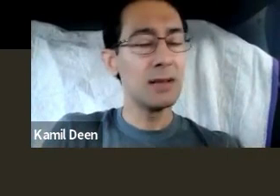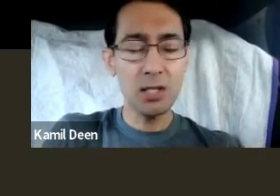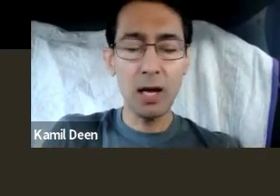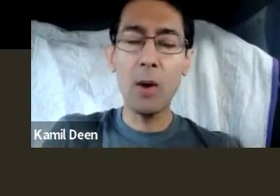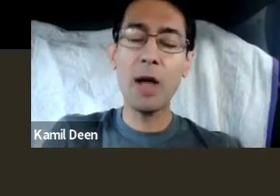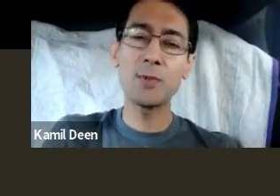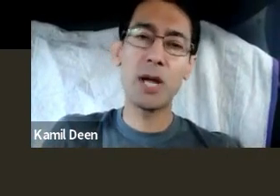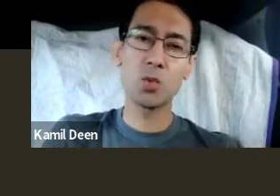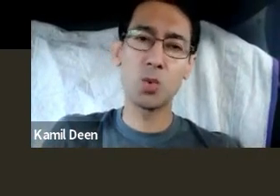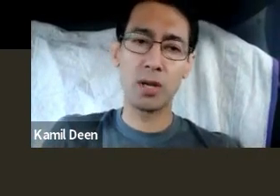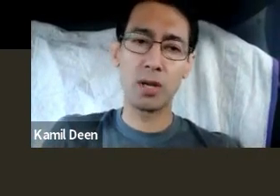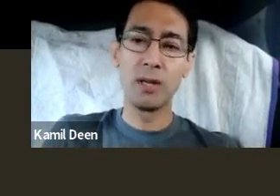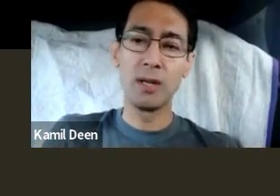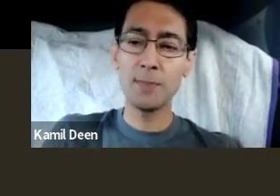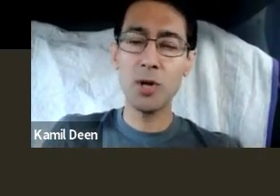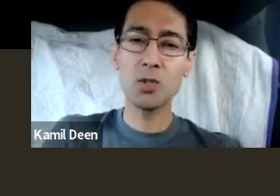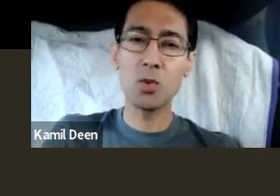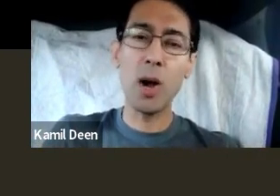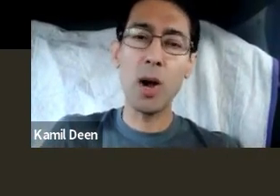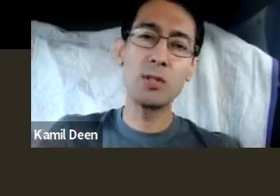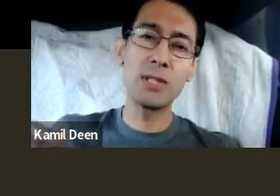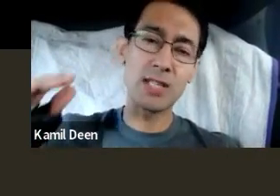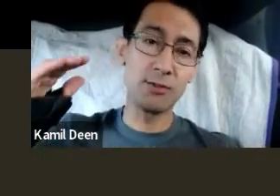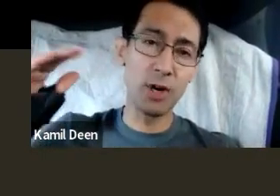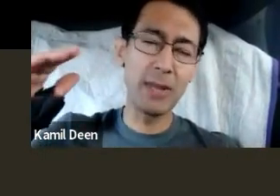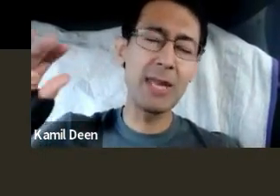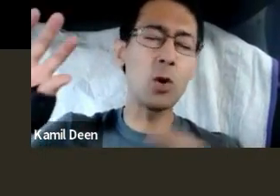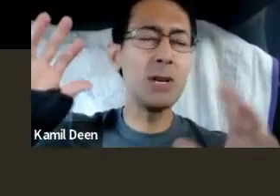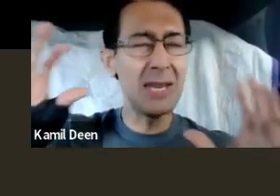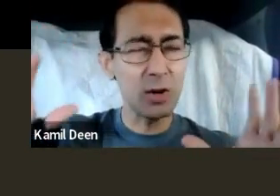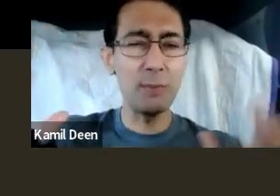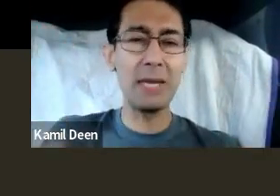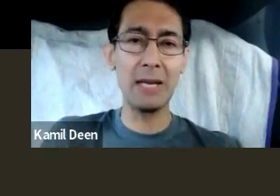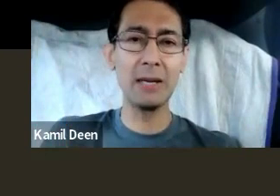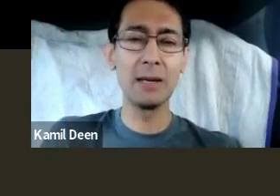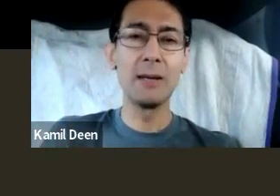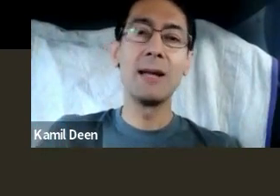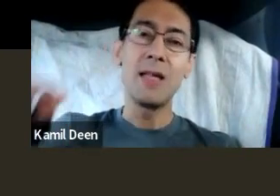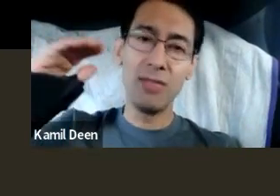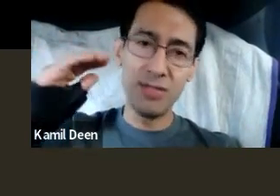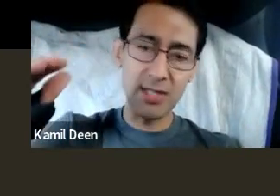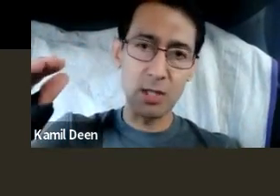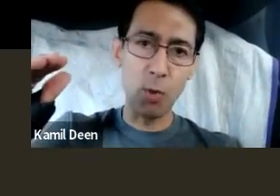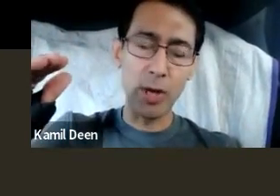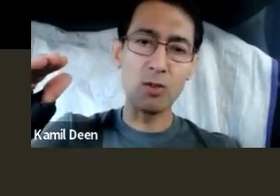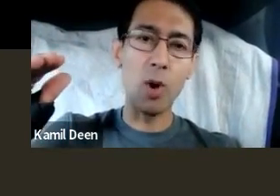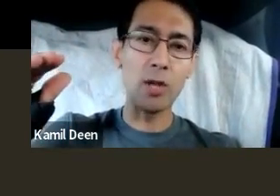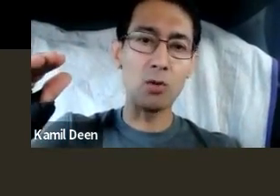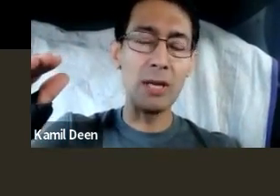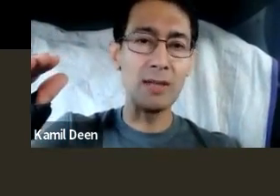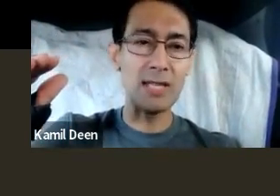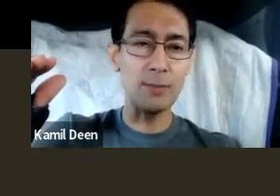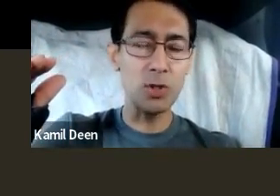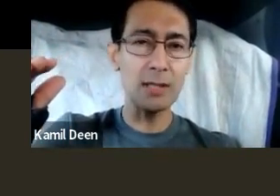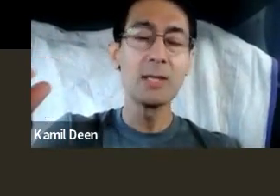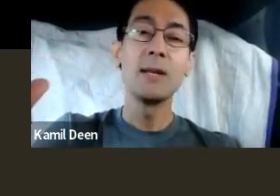information. That's not how abstracts work. Abstracts require that you tell us at the very beginning or near the beginning, this is the point of why you're